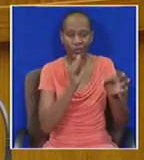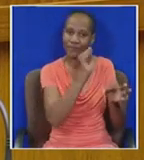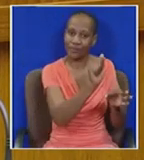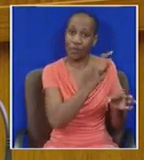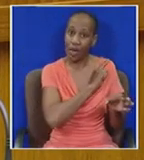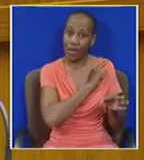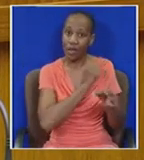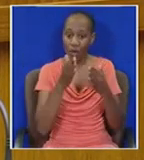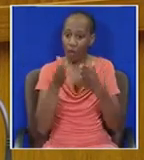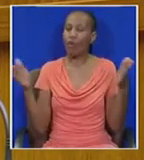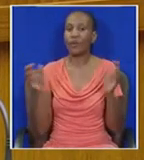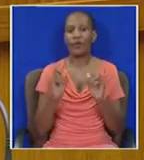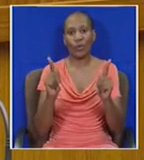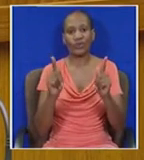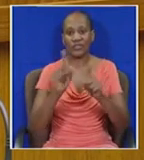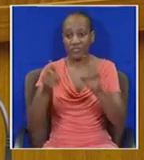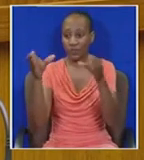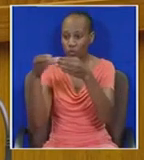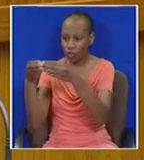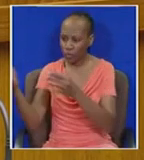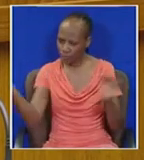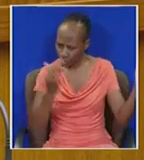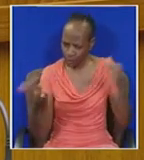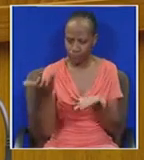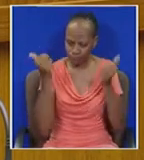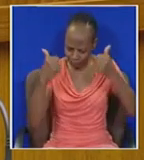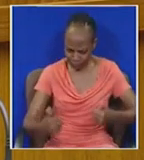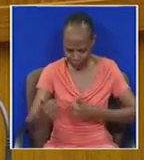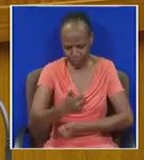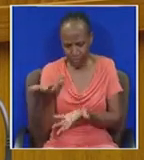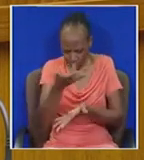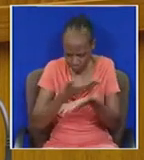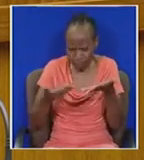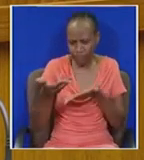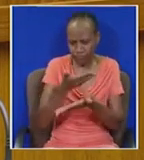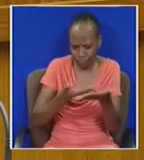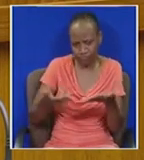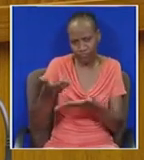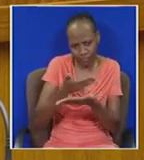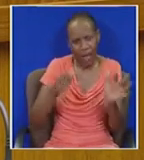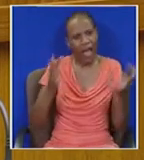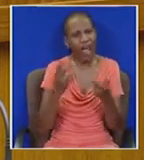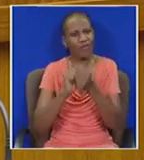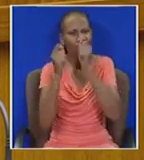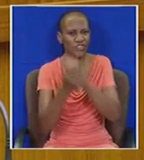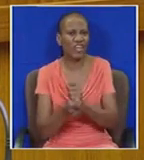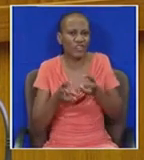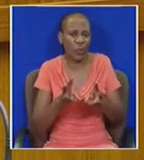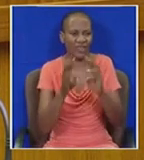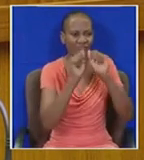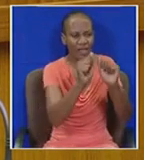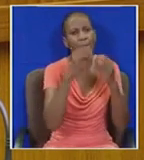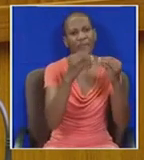space to engage and find an amicable solution in resolving the impasse.